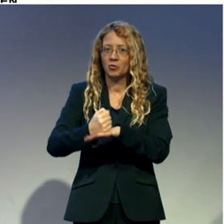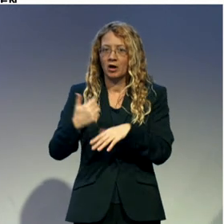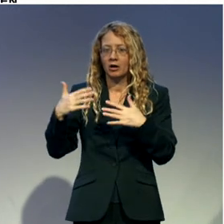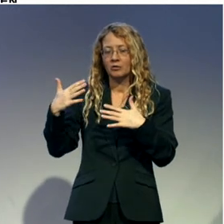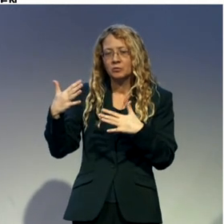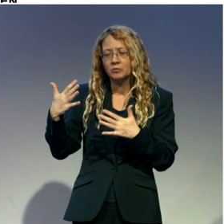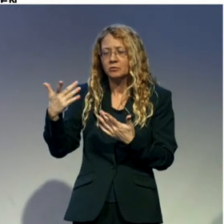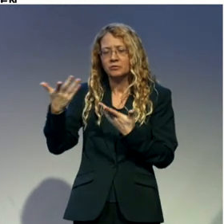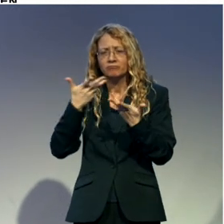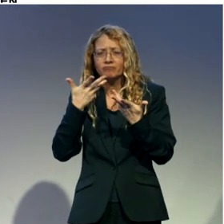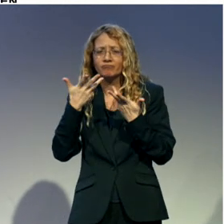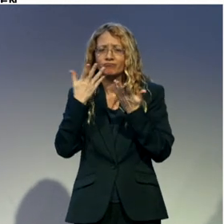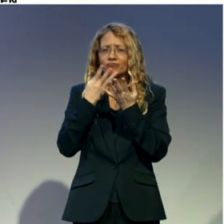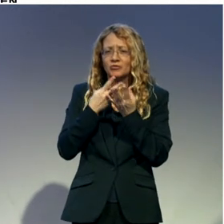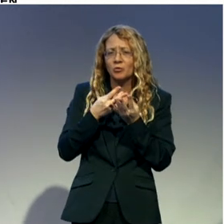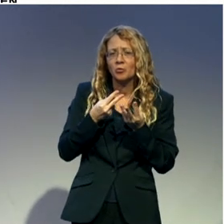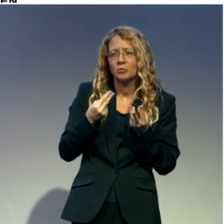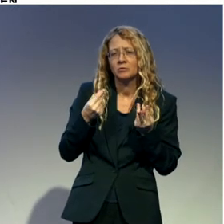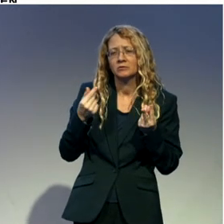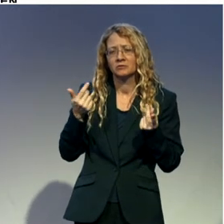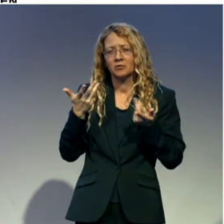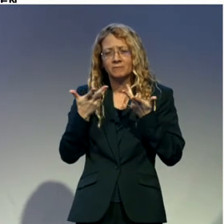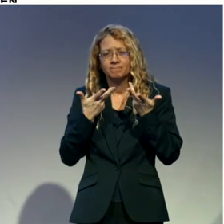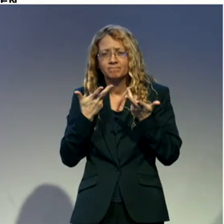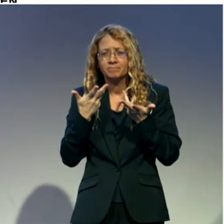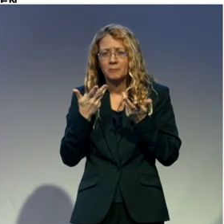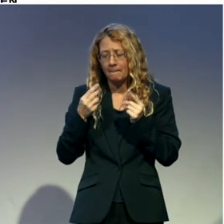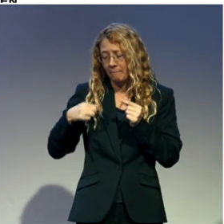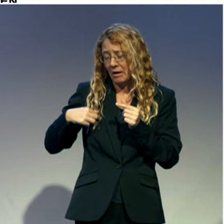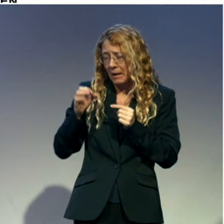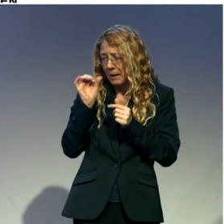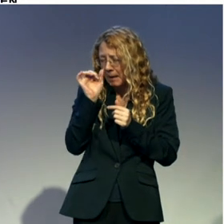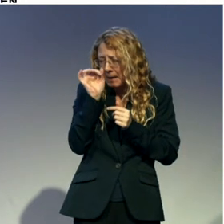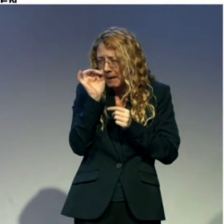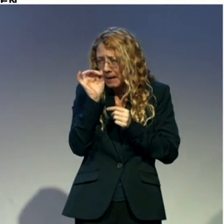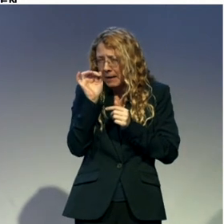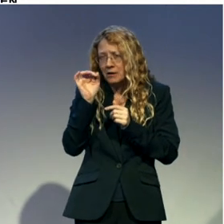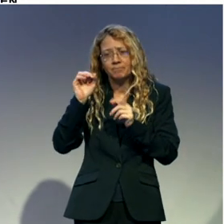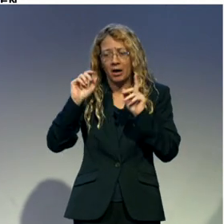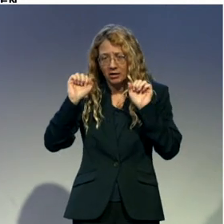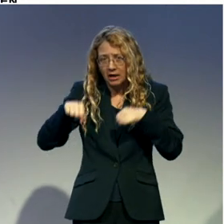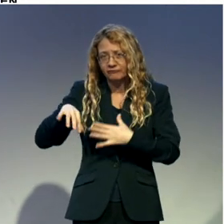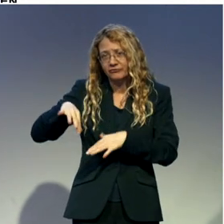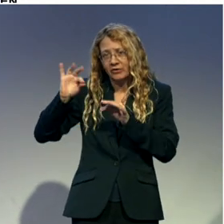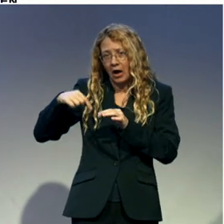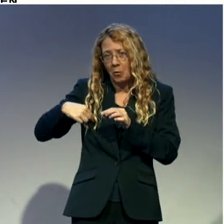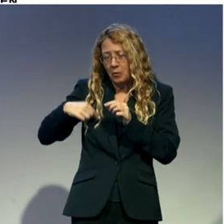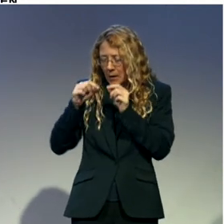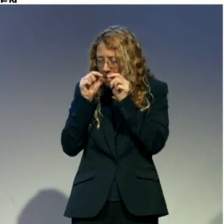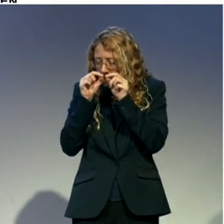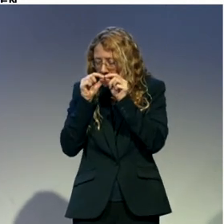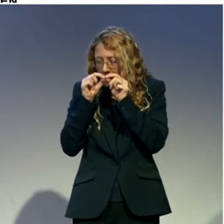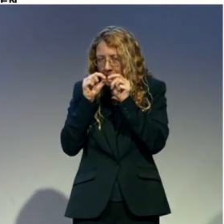and detect the minutest abnormalities in the breast. And it's a manual, affordable, and